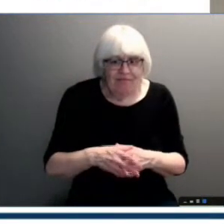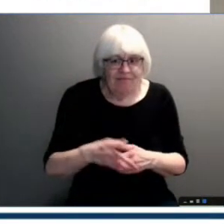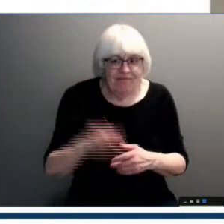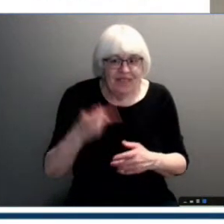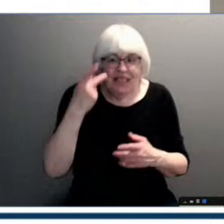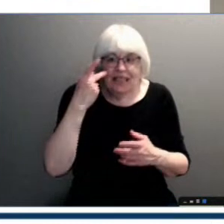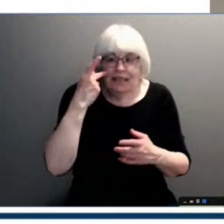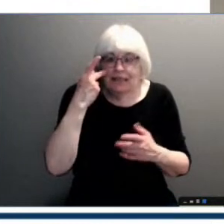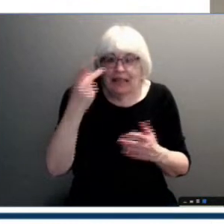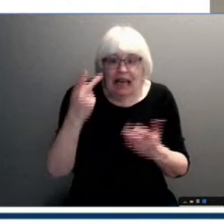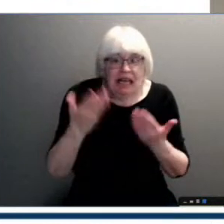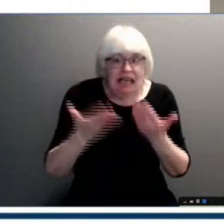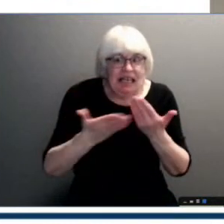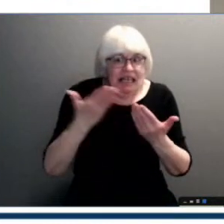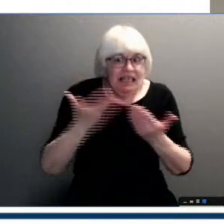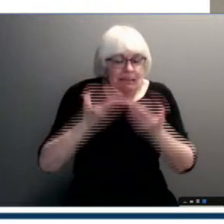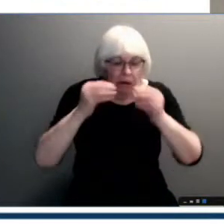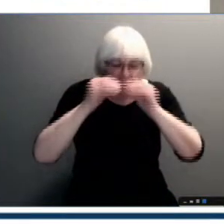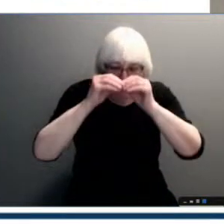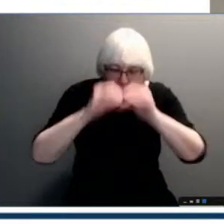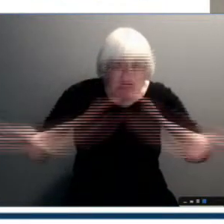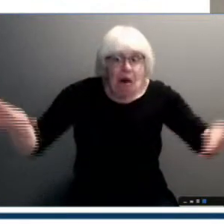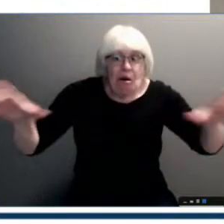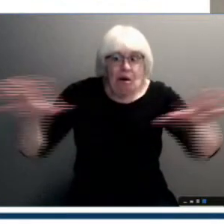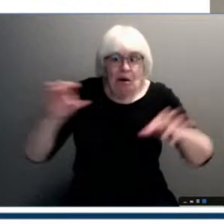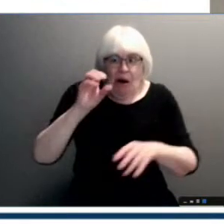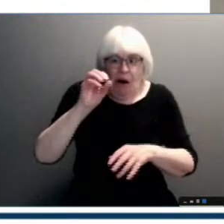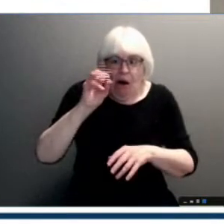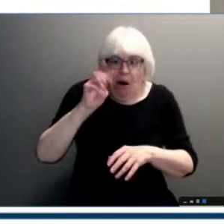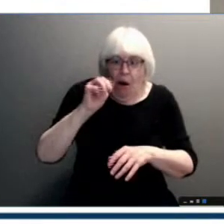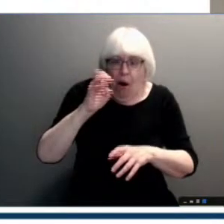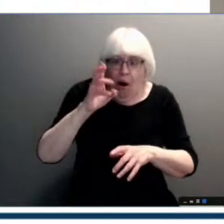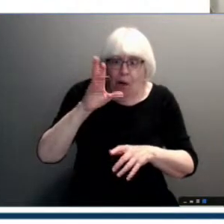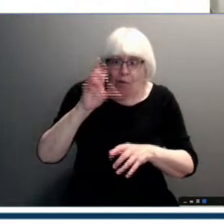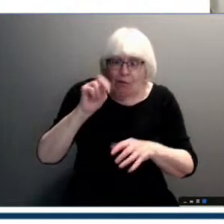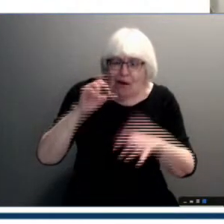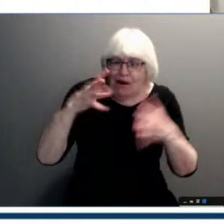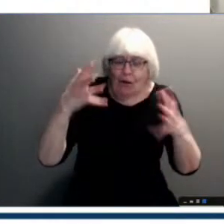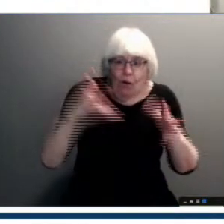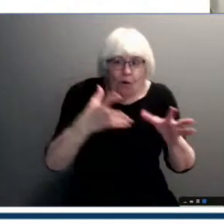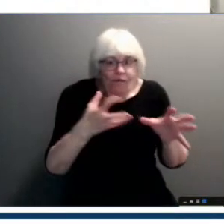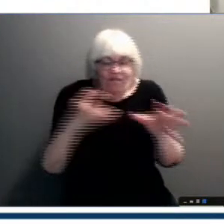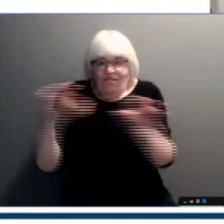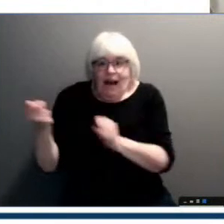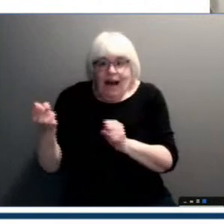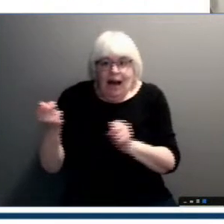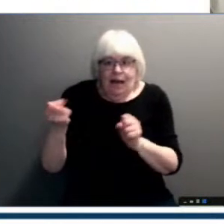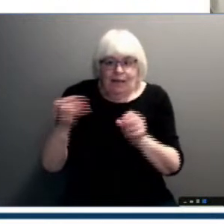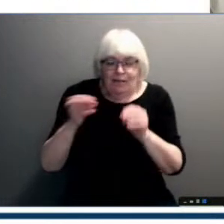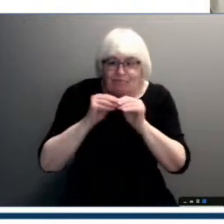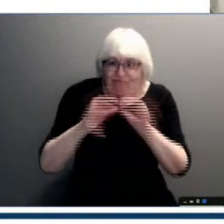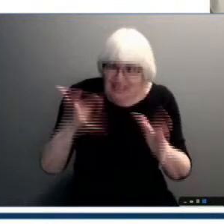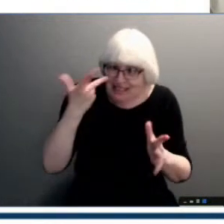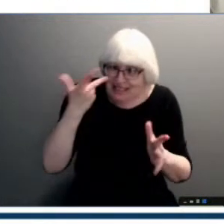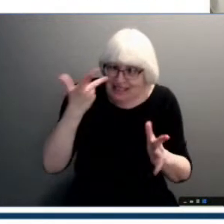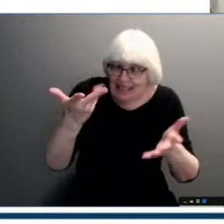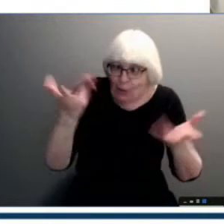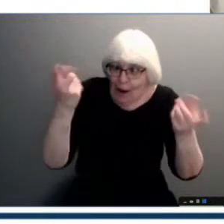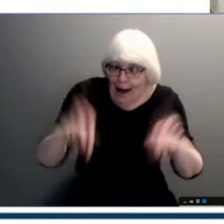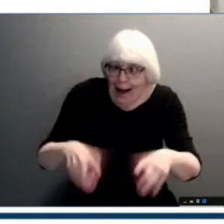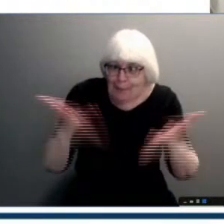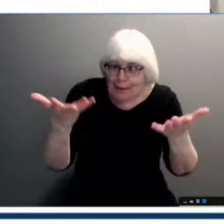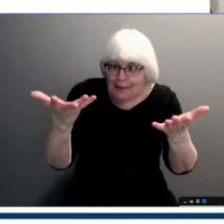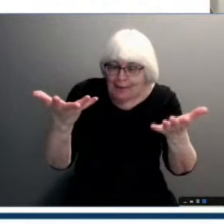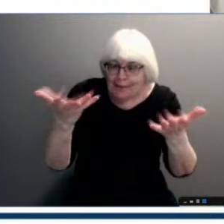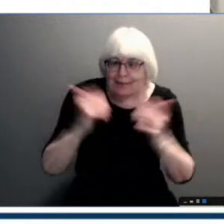is and how quickly that expanded. Go ahead, Drake, with your follow-up. And does the province have a